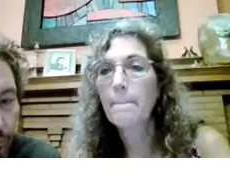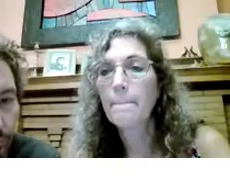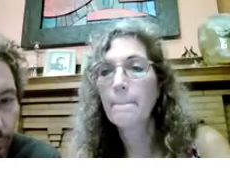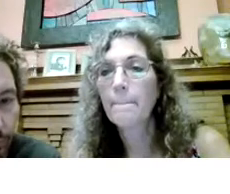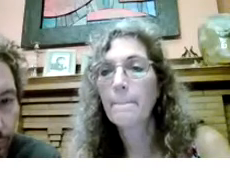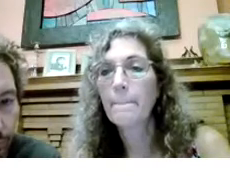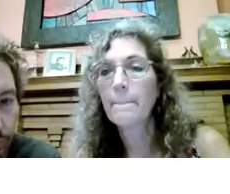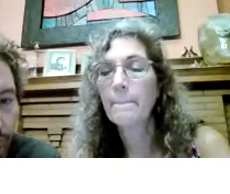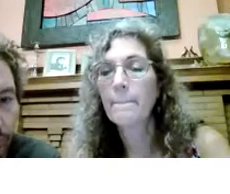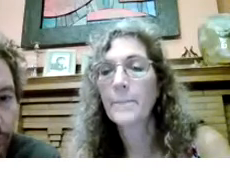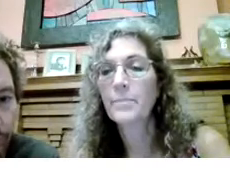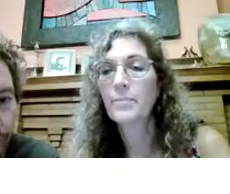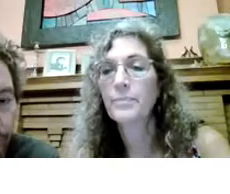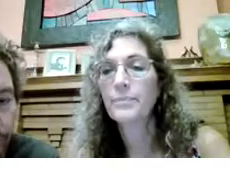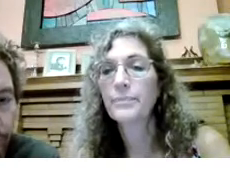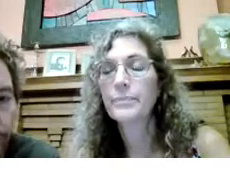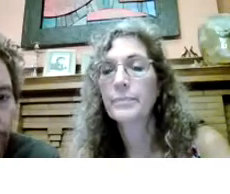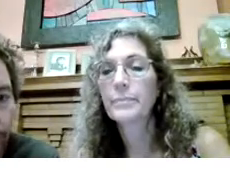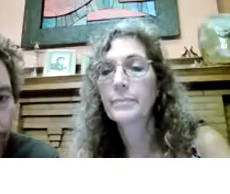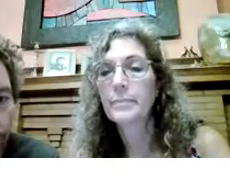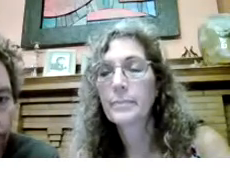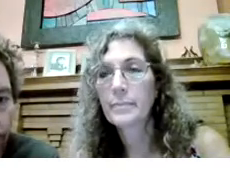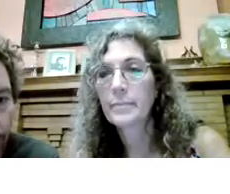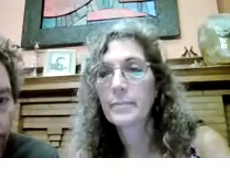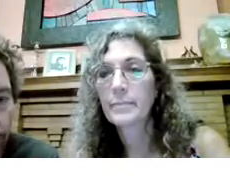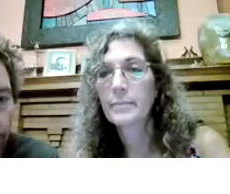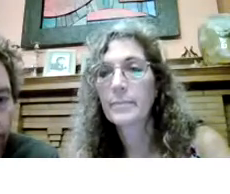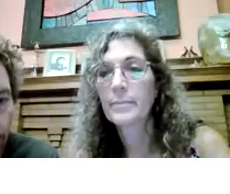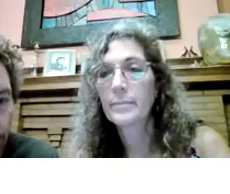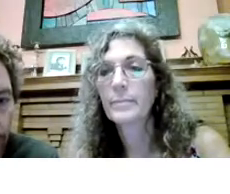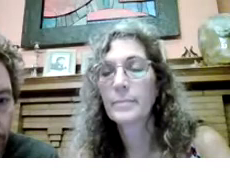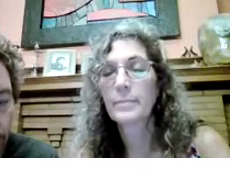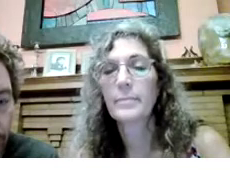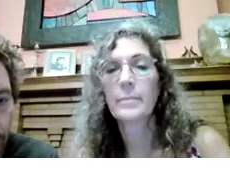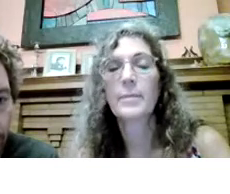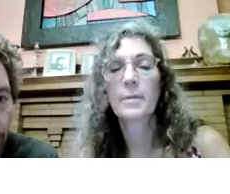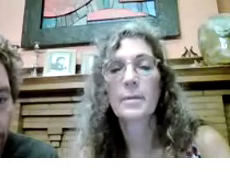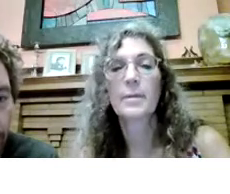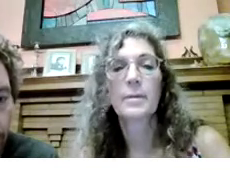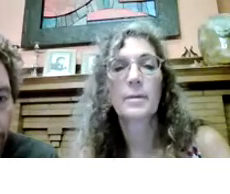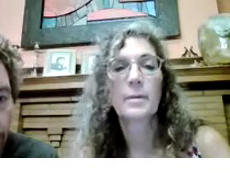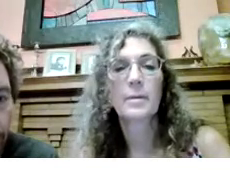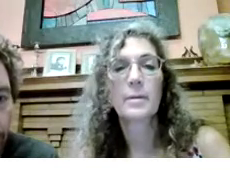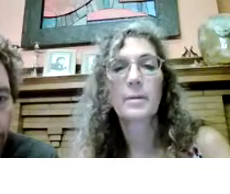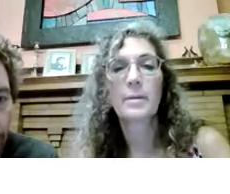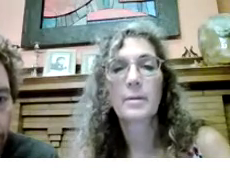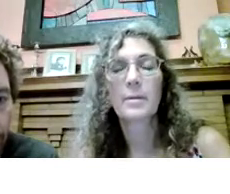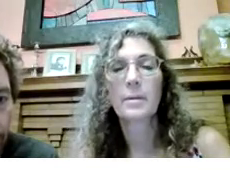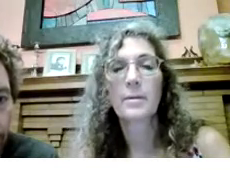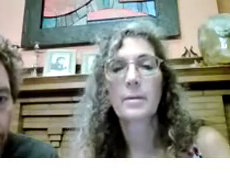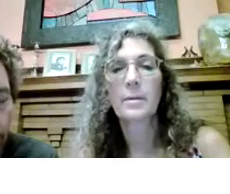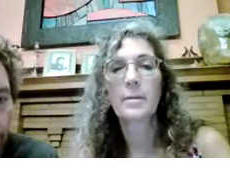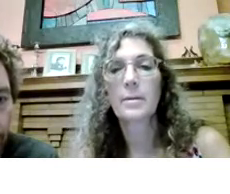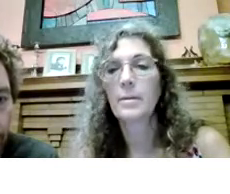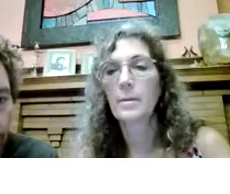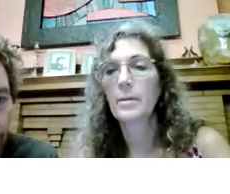Bartlett. The parking changes were on the Beacon at the very eastern end, where Beacon kind of